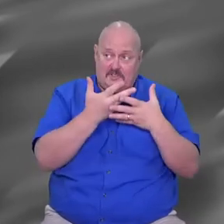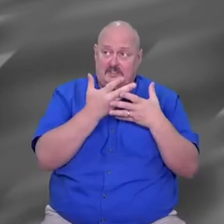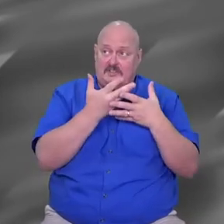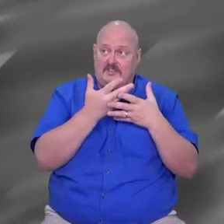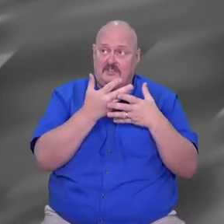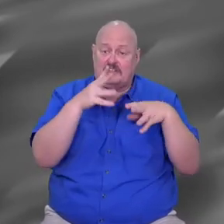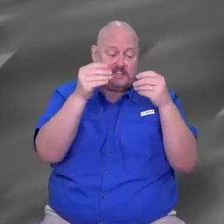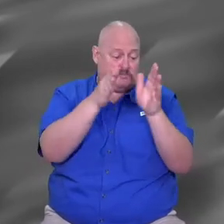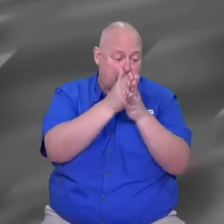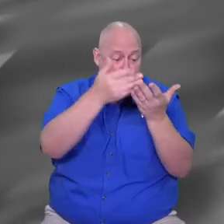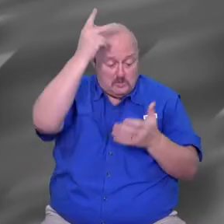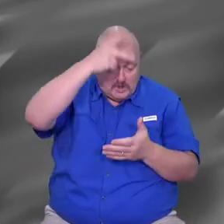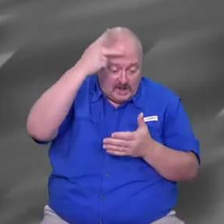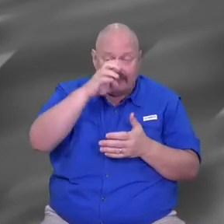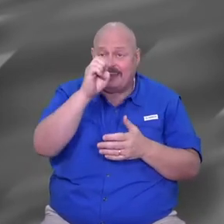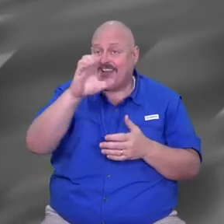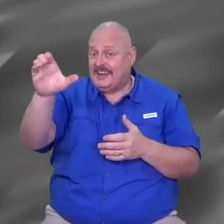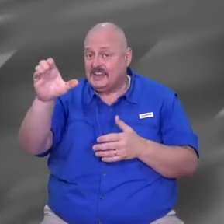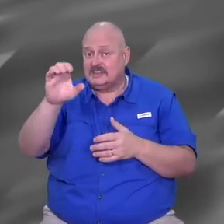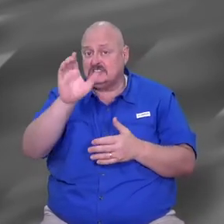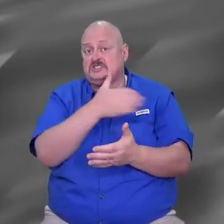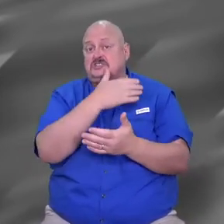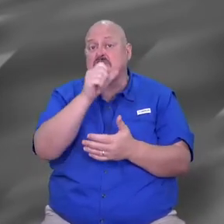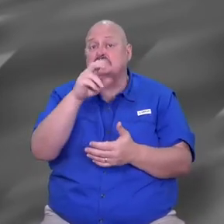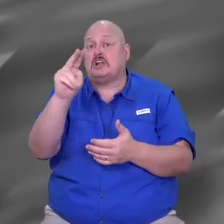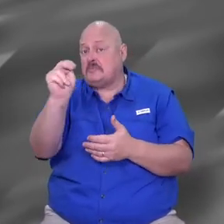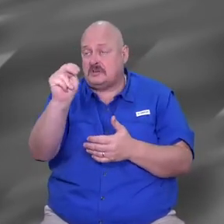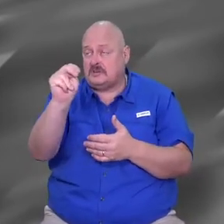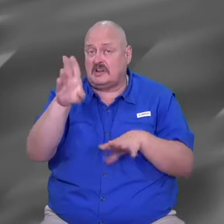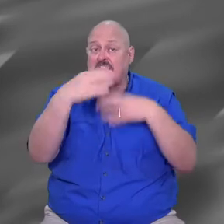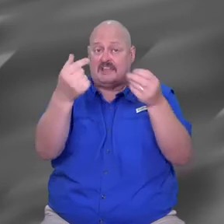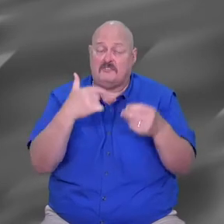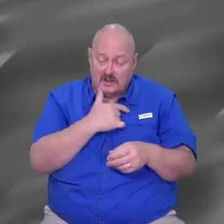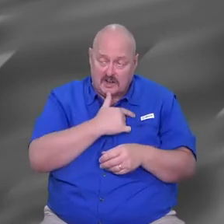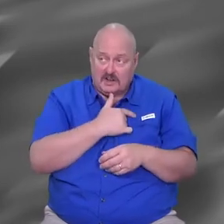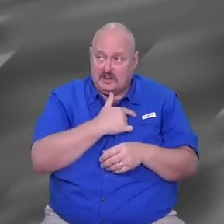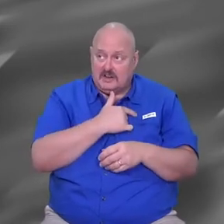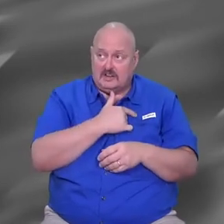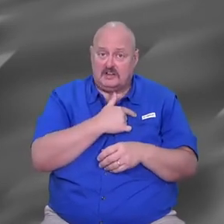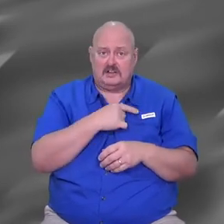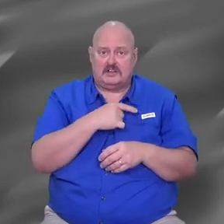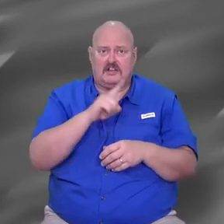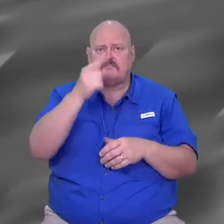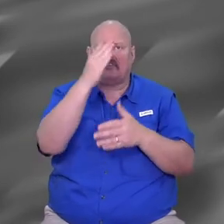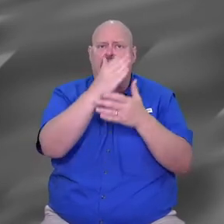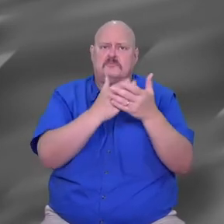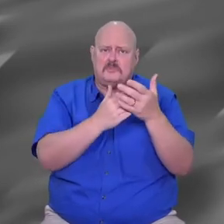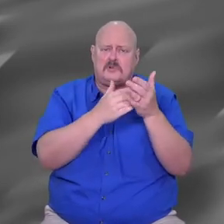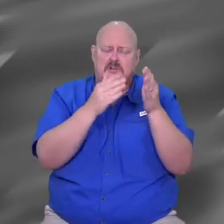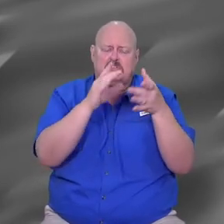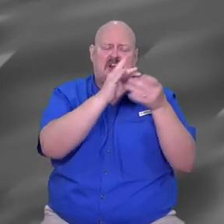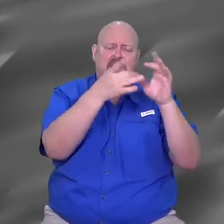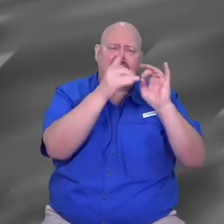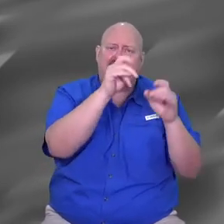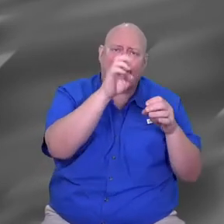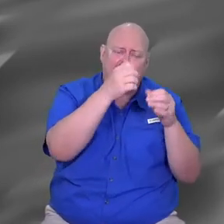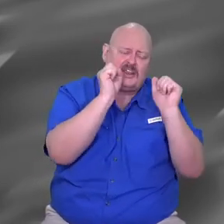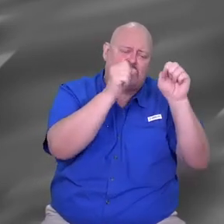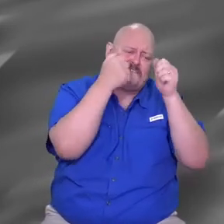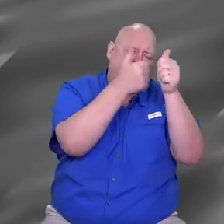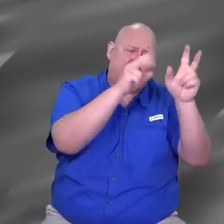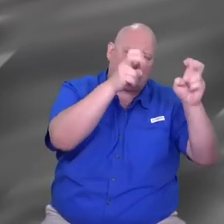gave him the book of Proverbs and Ecclesiastes and Song of Solomon to give unto us. These first sections are very narrative. You can kind of follow along.